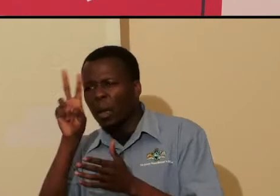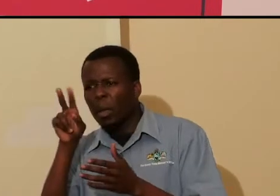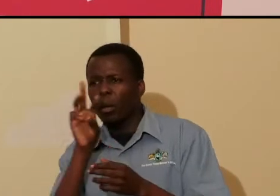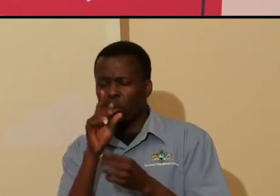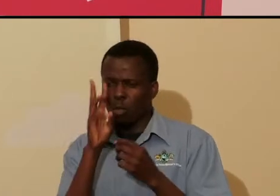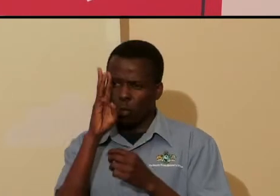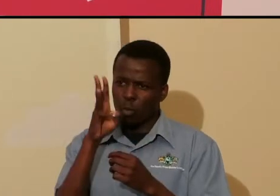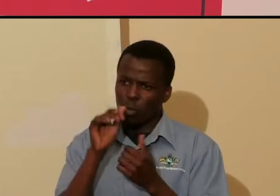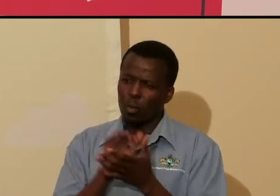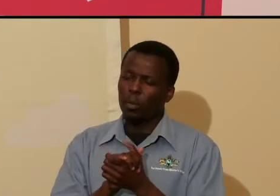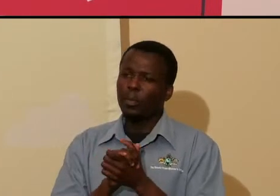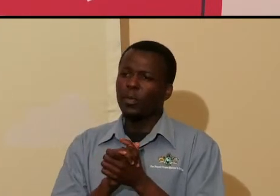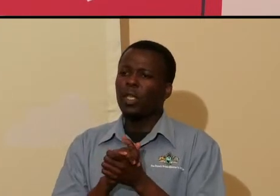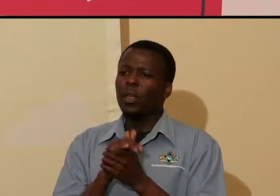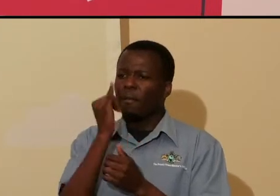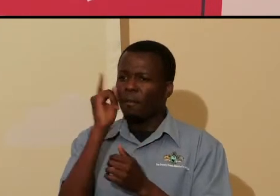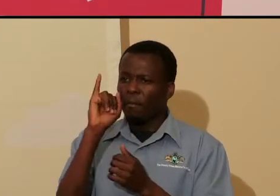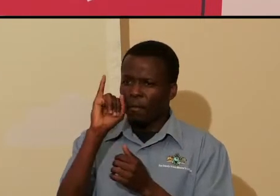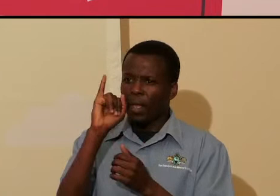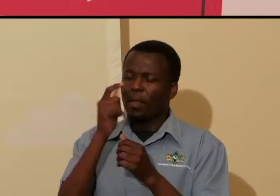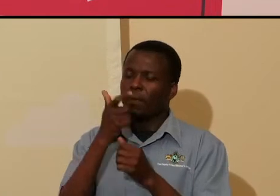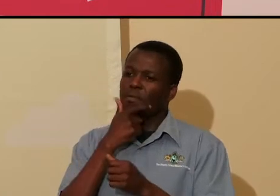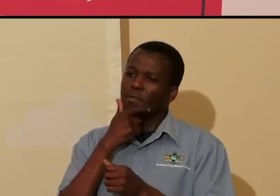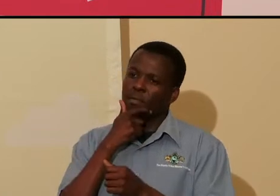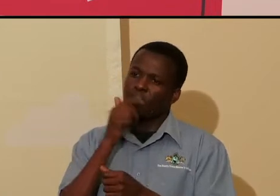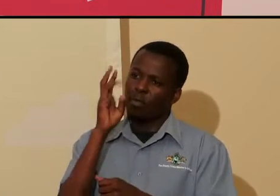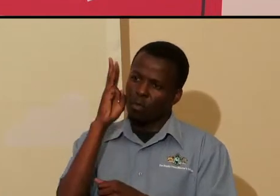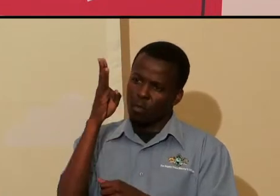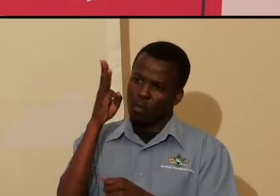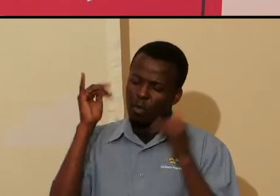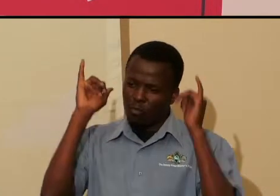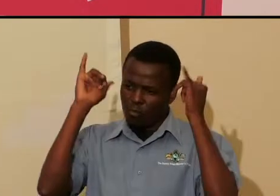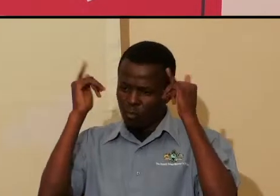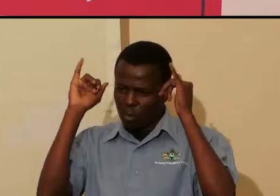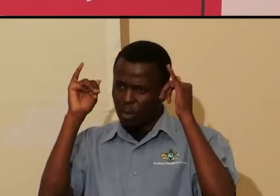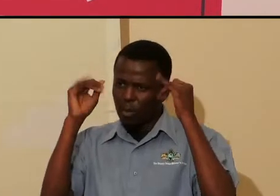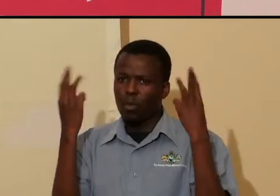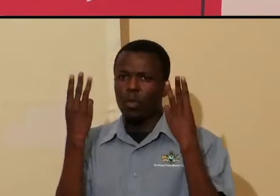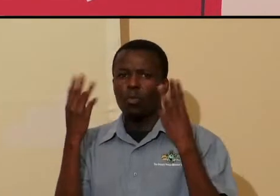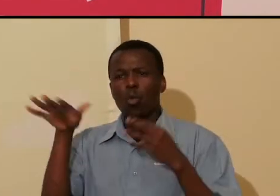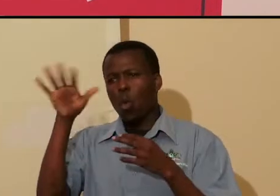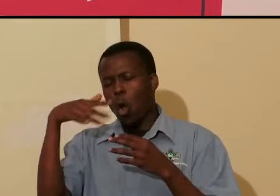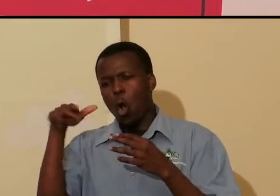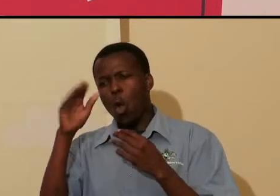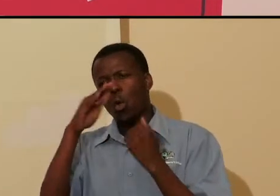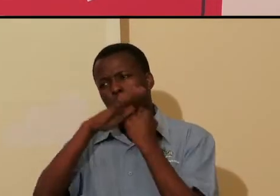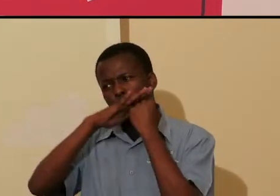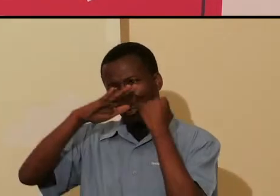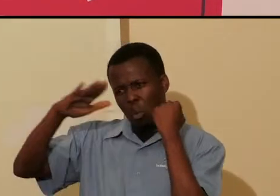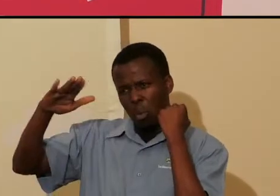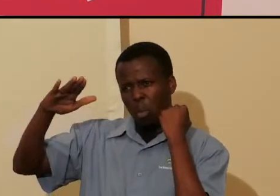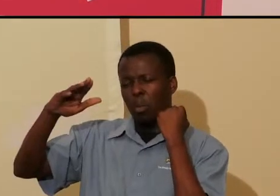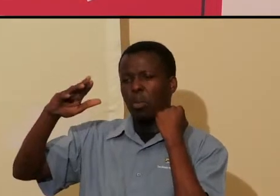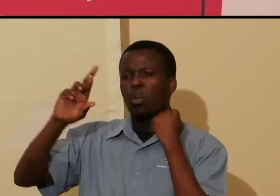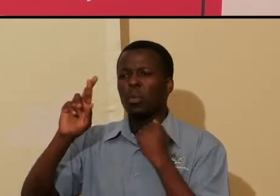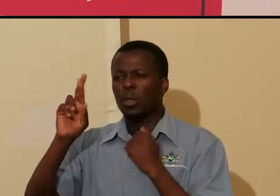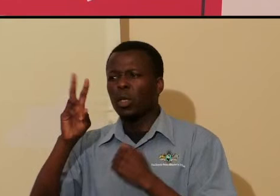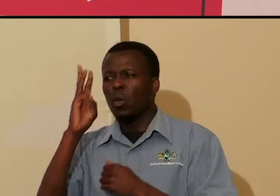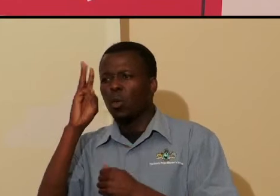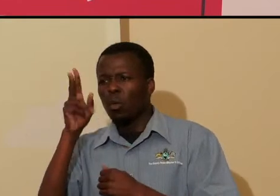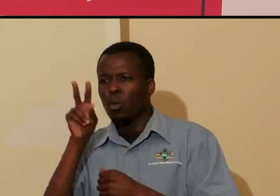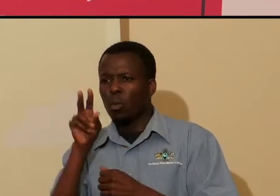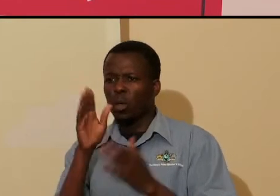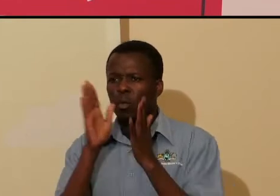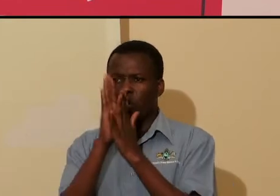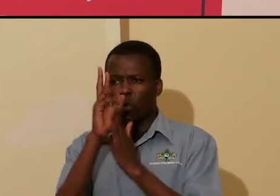leading now to the 1st of December. So we are in the Lubombo region on the 12th November,